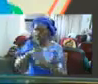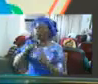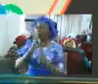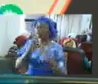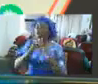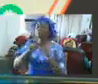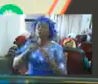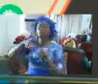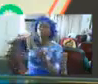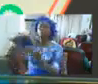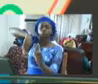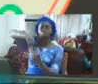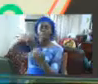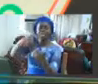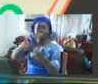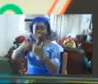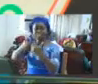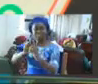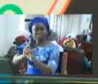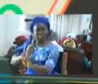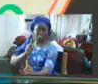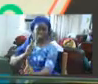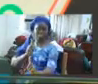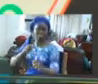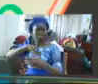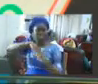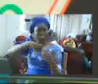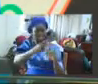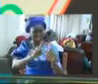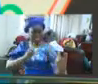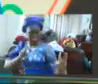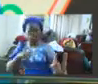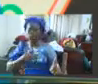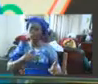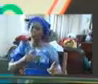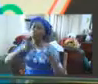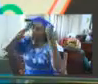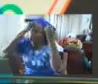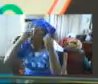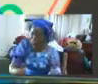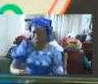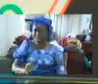do that as much as possible. I know some people are very,